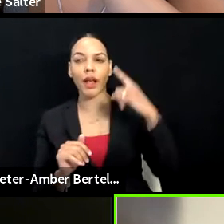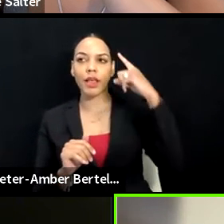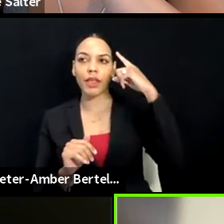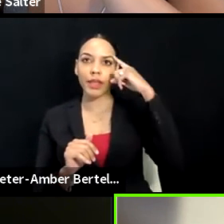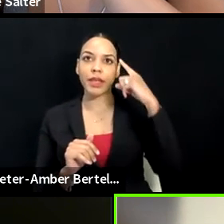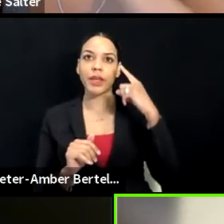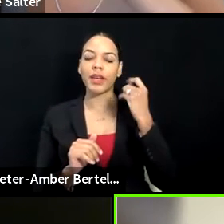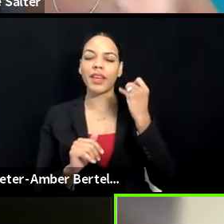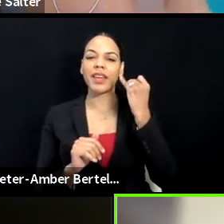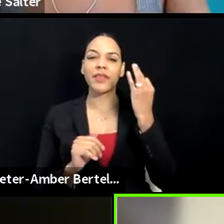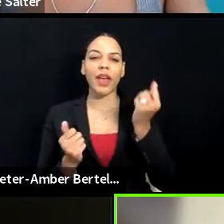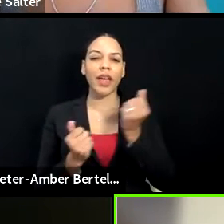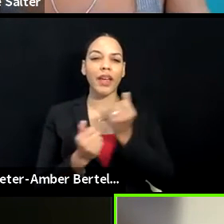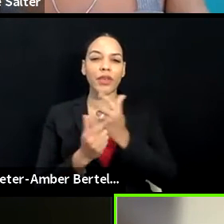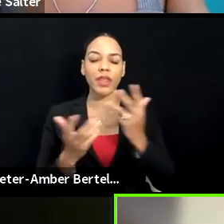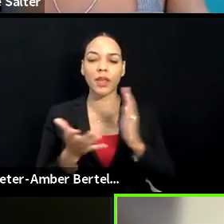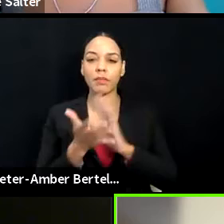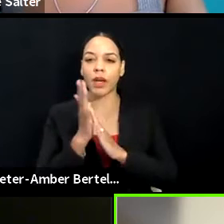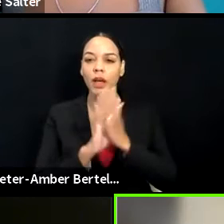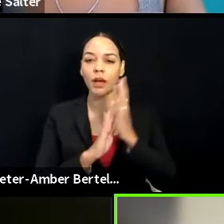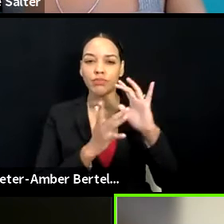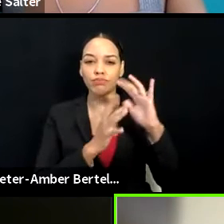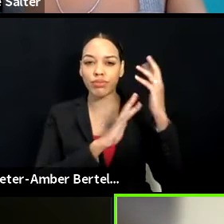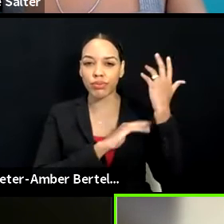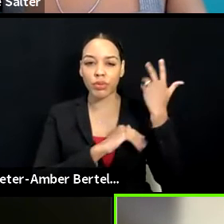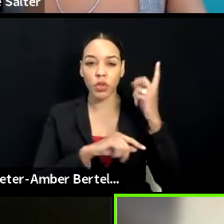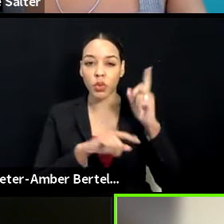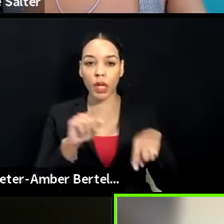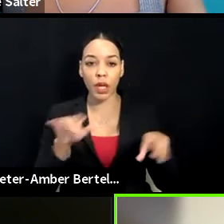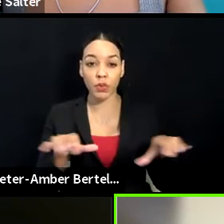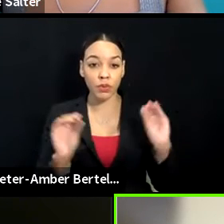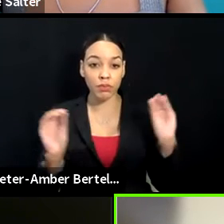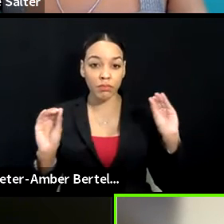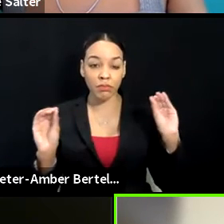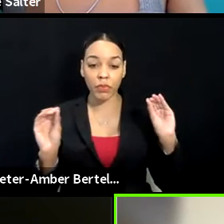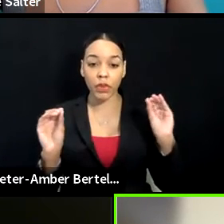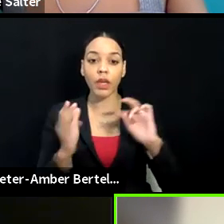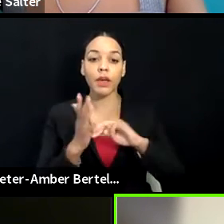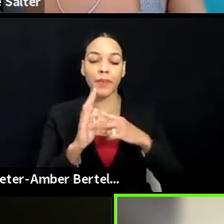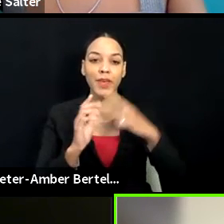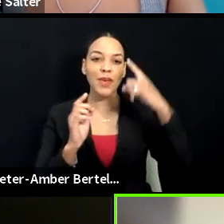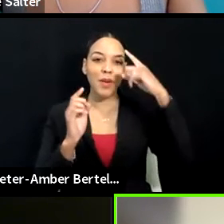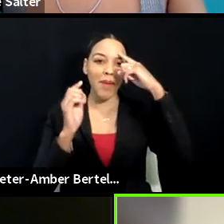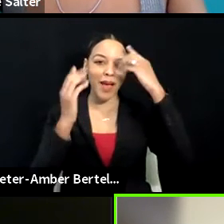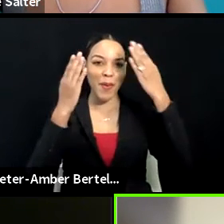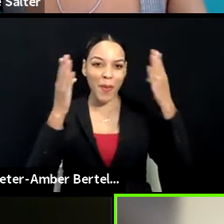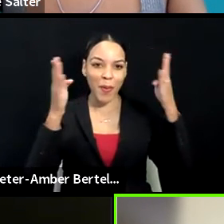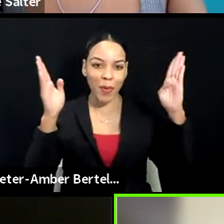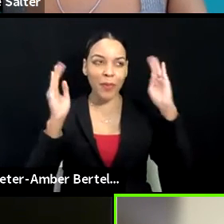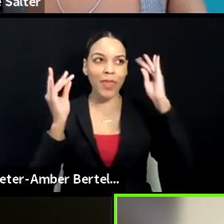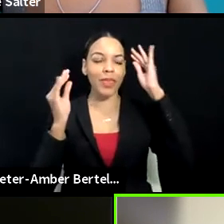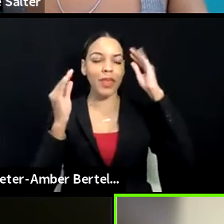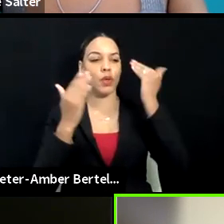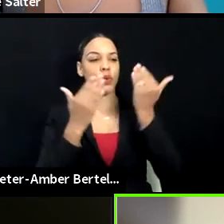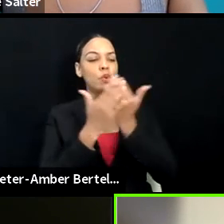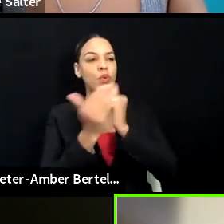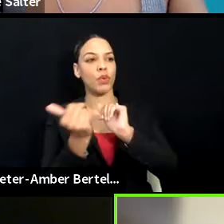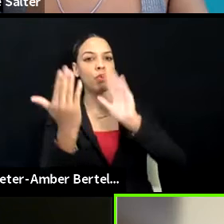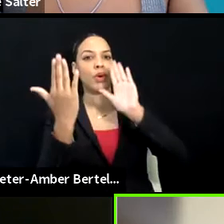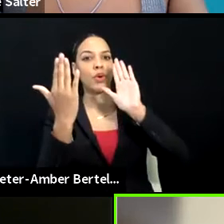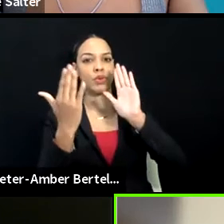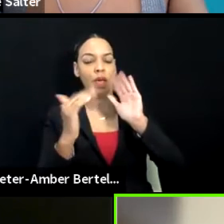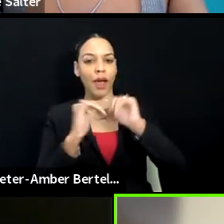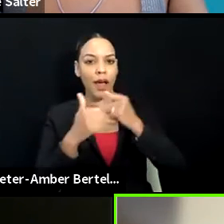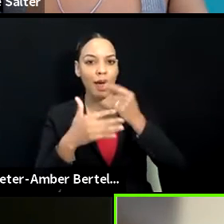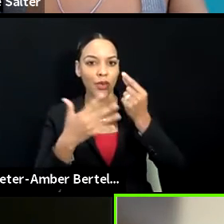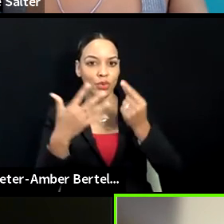gets deconstructed and you can't do anything at all, it opens up the mind to think about new ways of doing things. And I've seen some